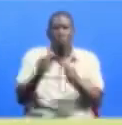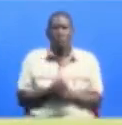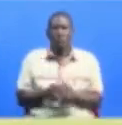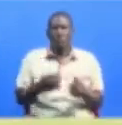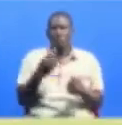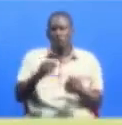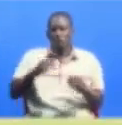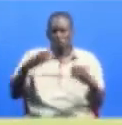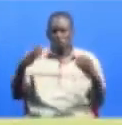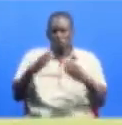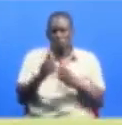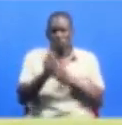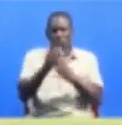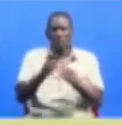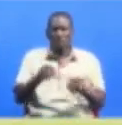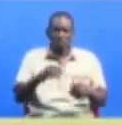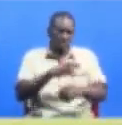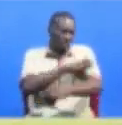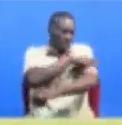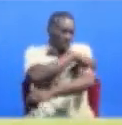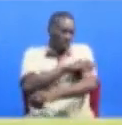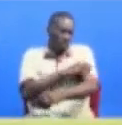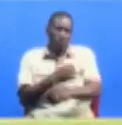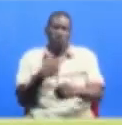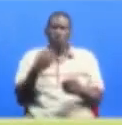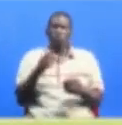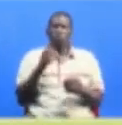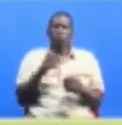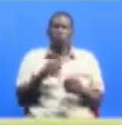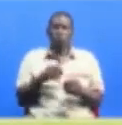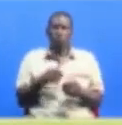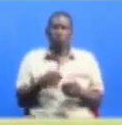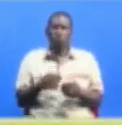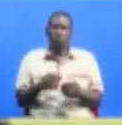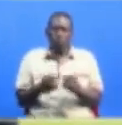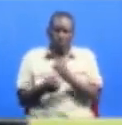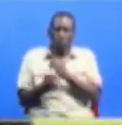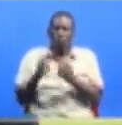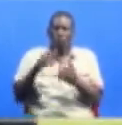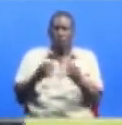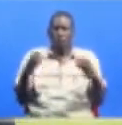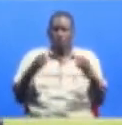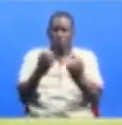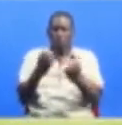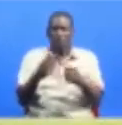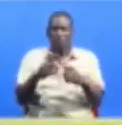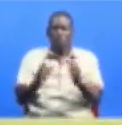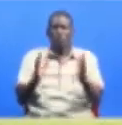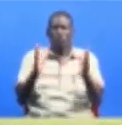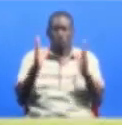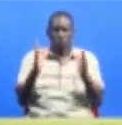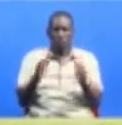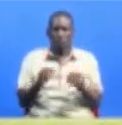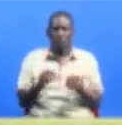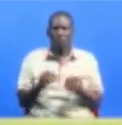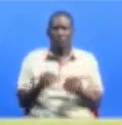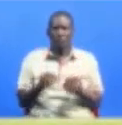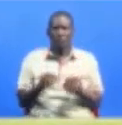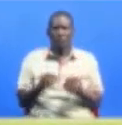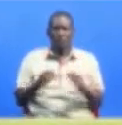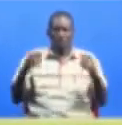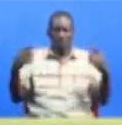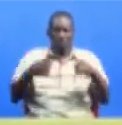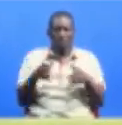team, there's a leader, the captain, who he or she epitomizes what the team is all about. But for Shujaa, the setup is a little bit